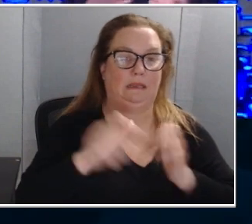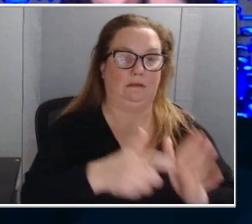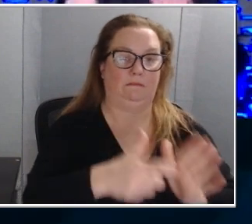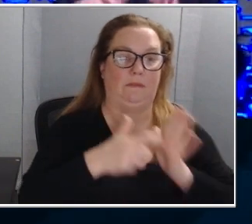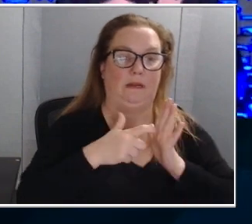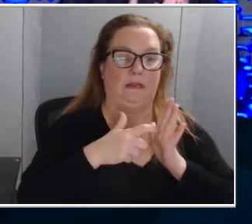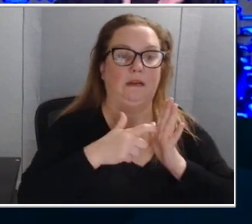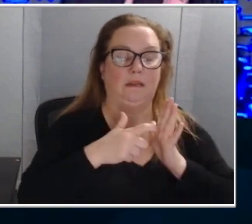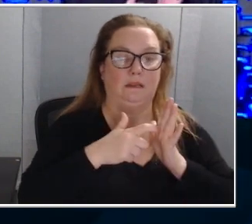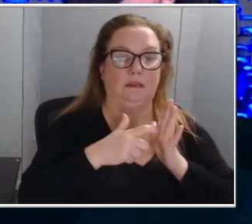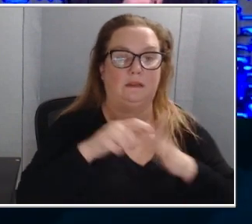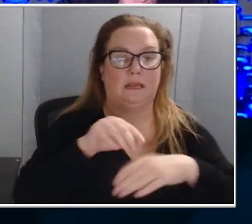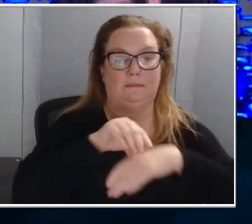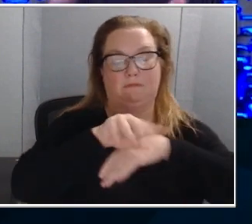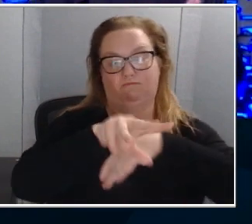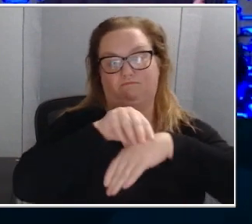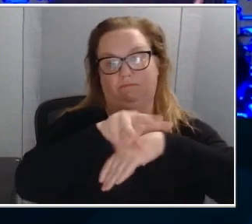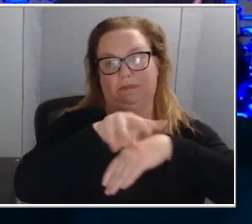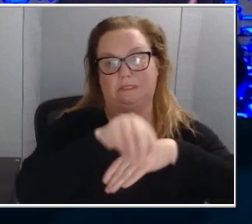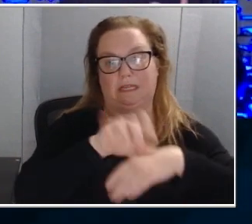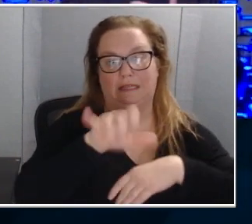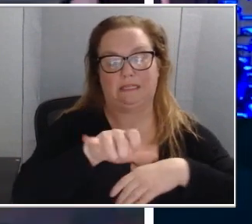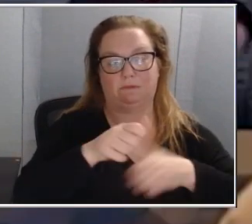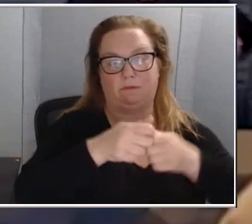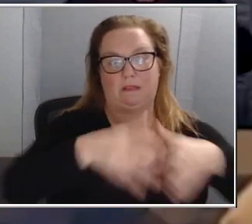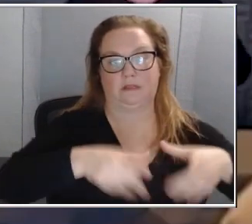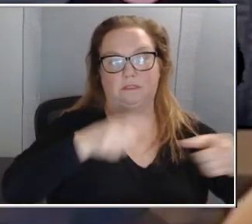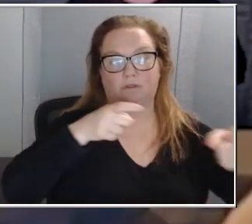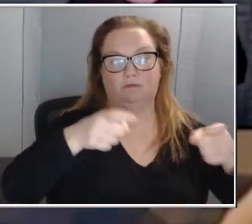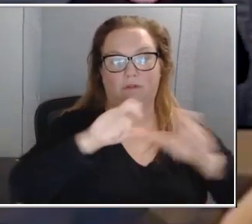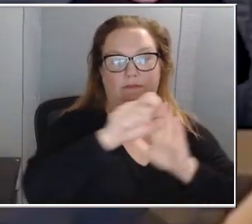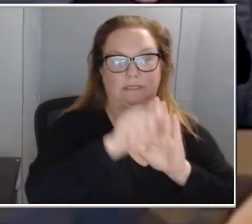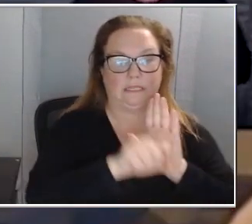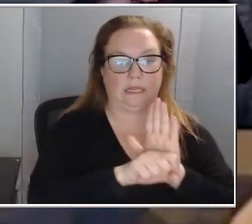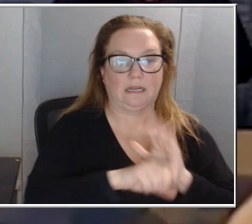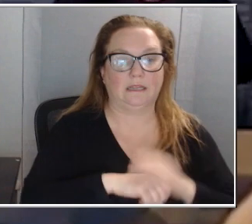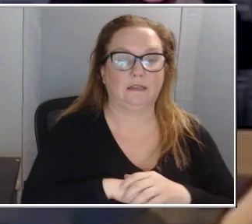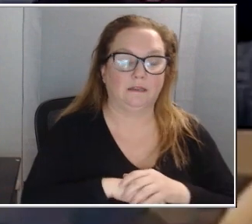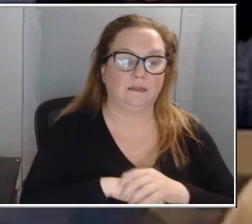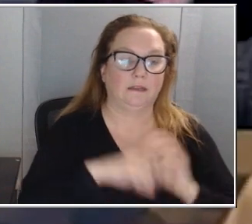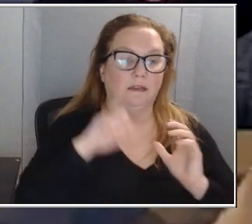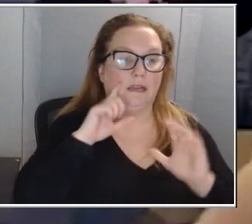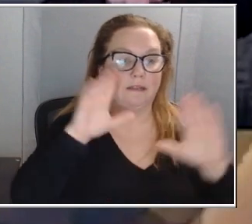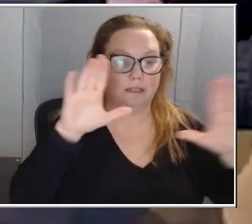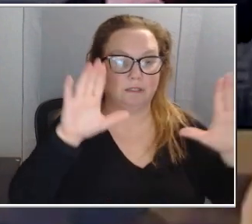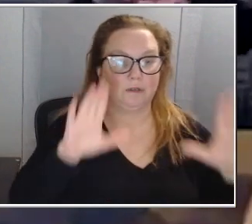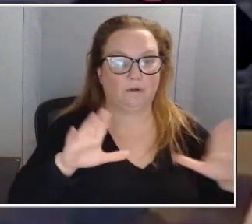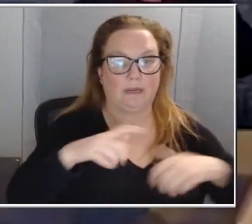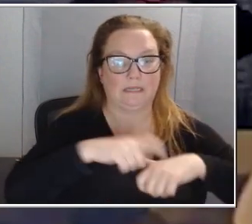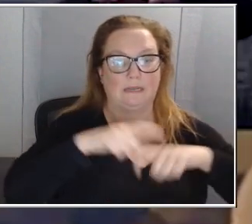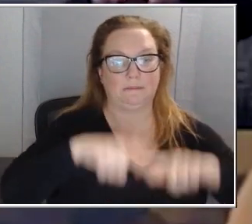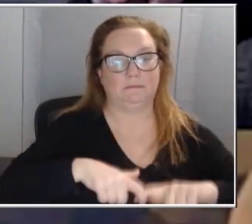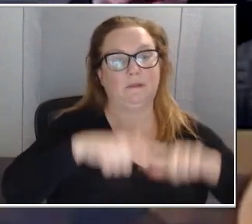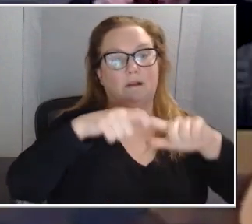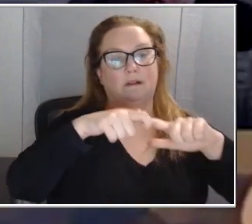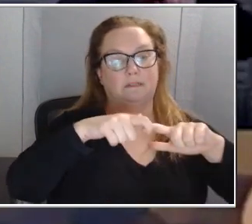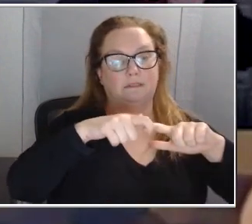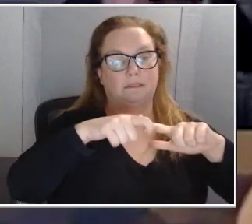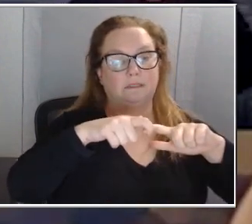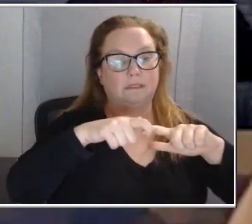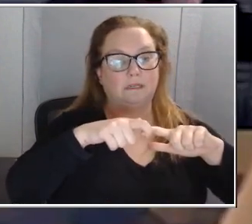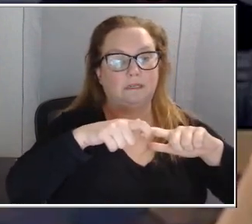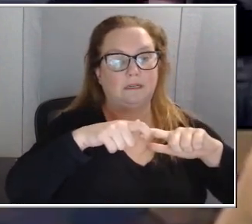it be guidance. And that's when we lost control of the state. I think it's a great time to take a pause. If we screw up